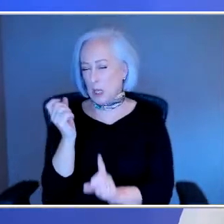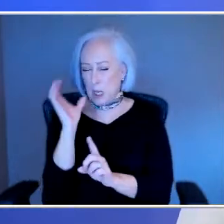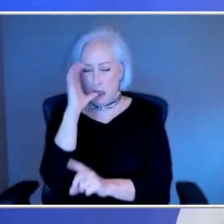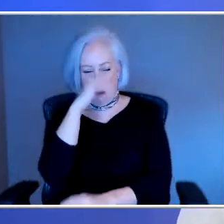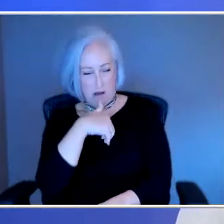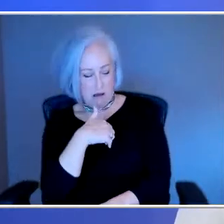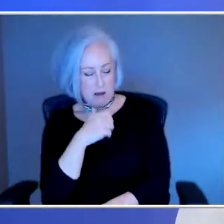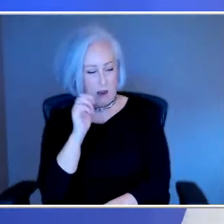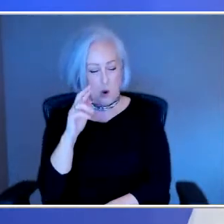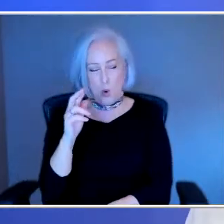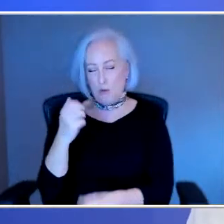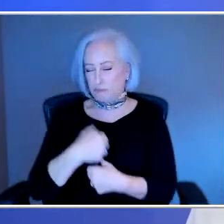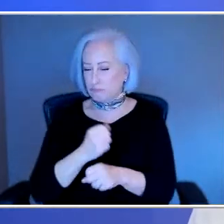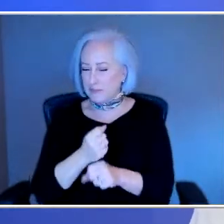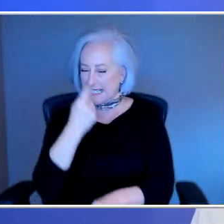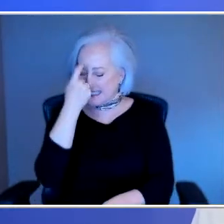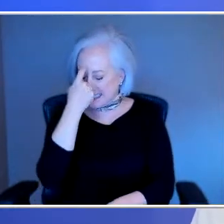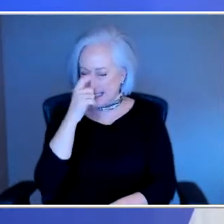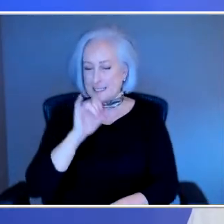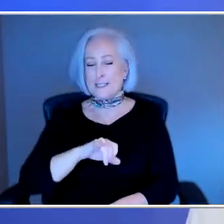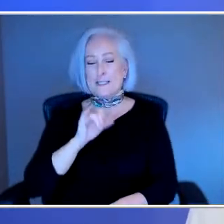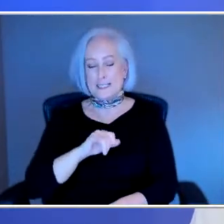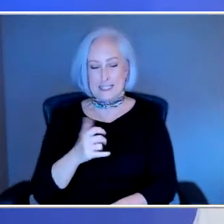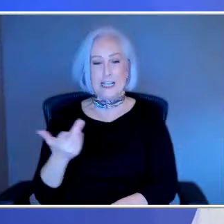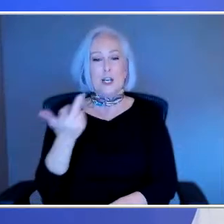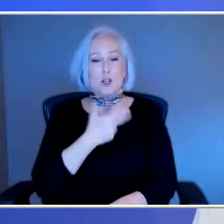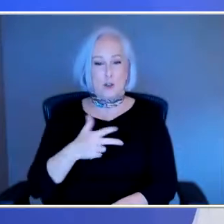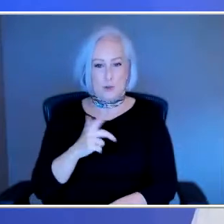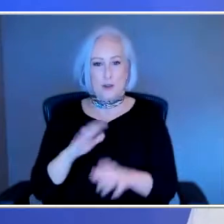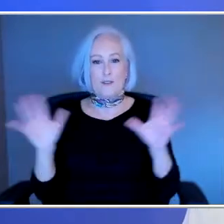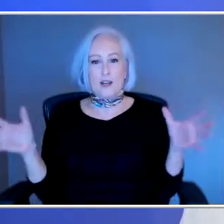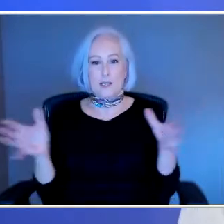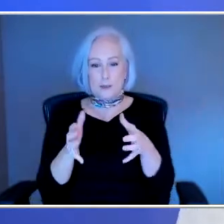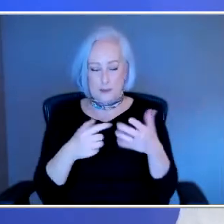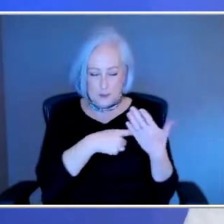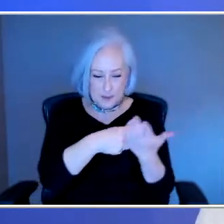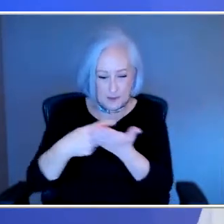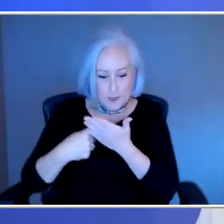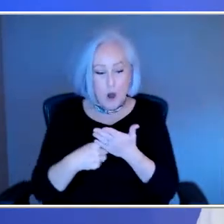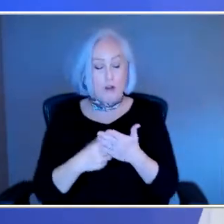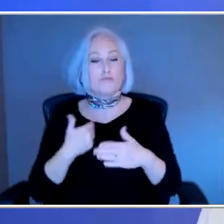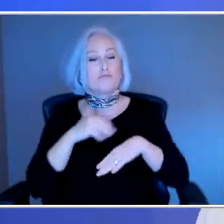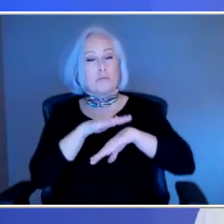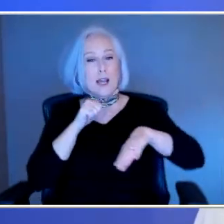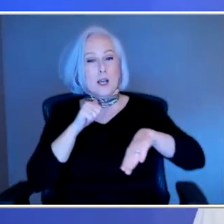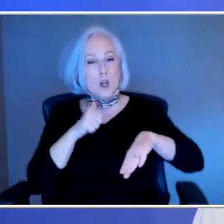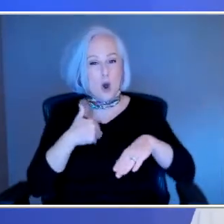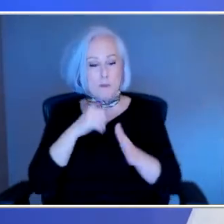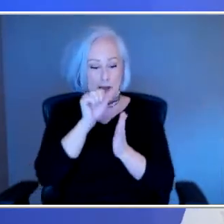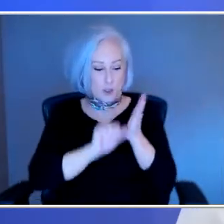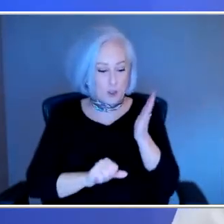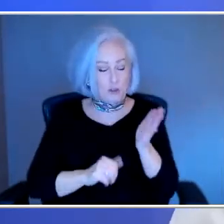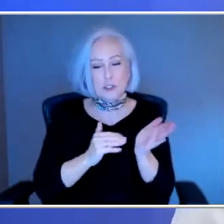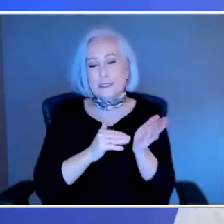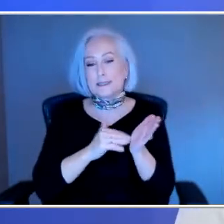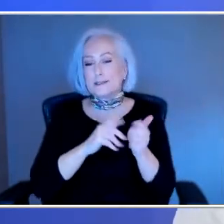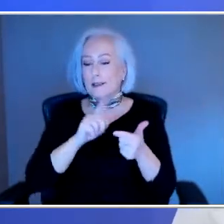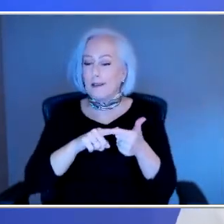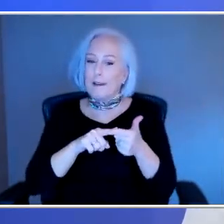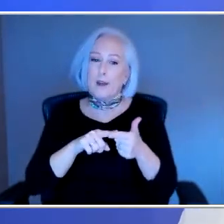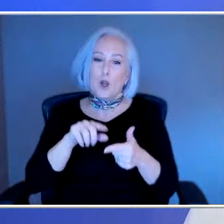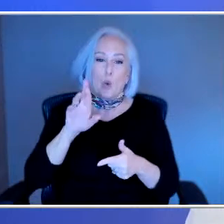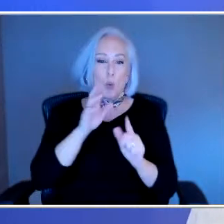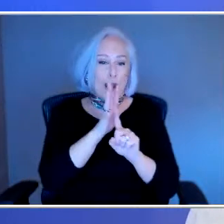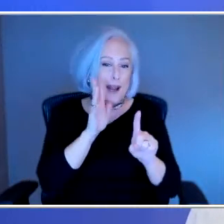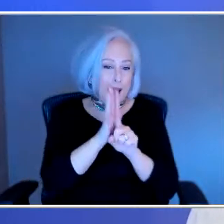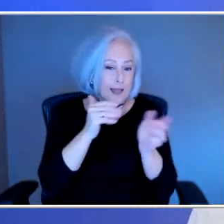me. And we all as a team come together, and I do call my radiologist, I do call my surgeon, I do call my oncologist, and to make sure everything matches and everything